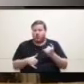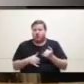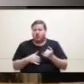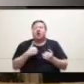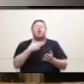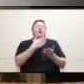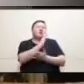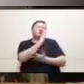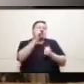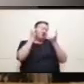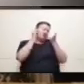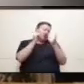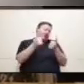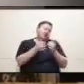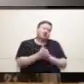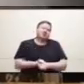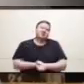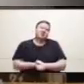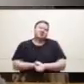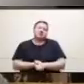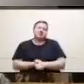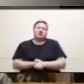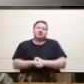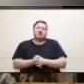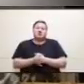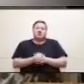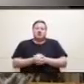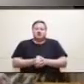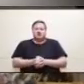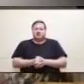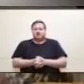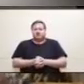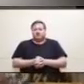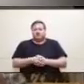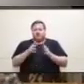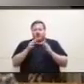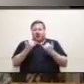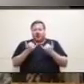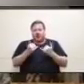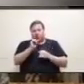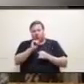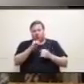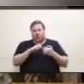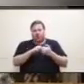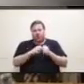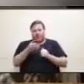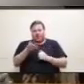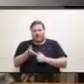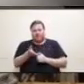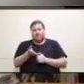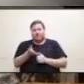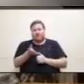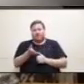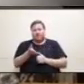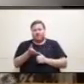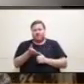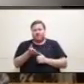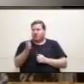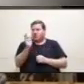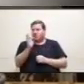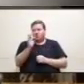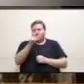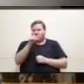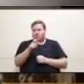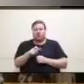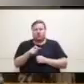right. Okay. Now, here's your problem. There is no one who gets